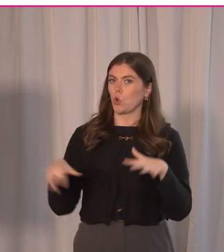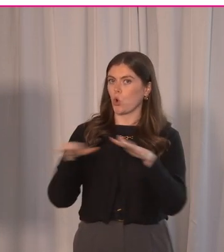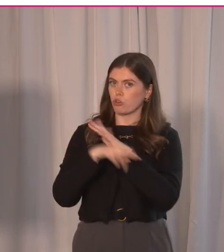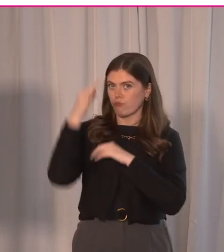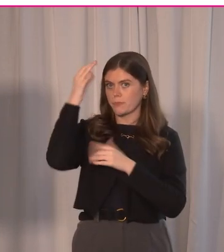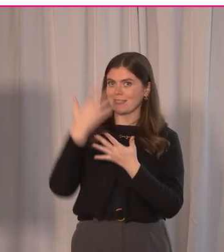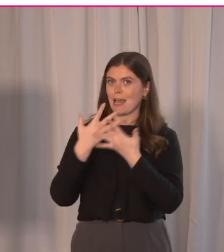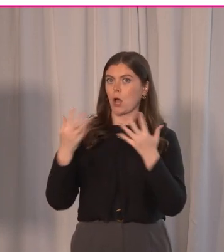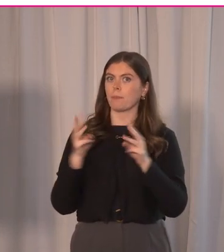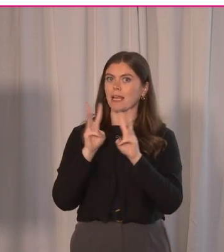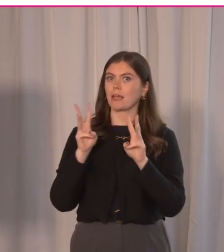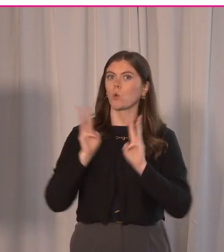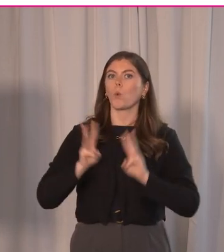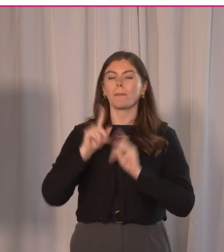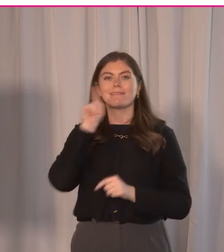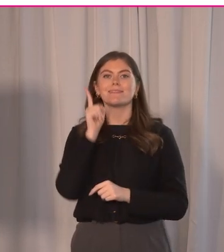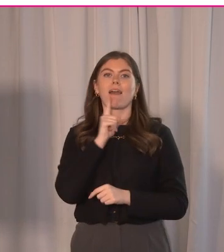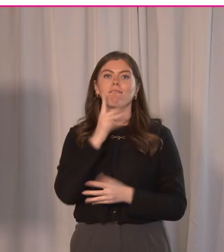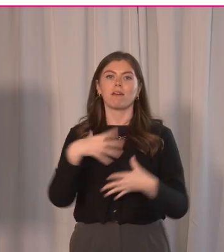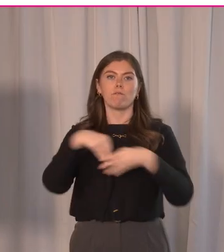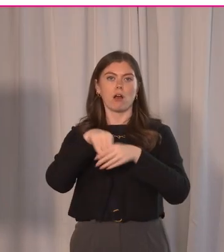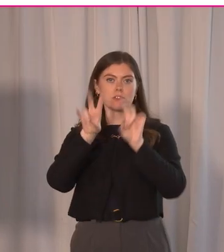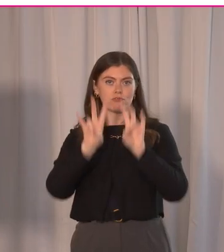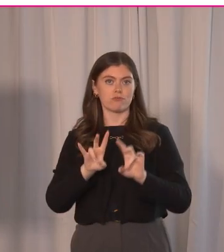underrepresentation of women who are deaf or hard of hearing in the sample.